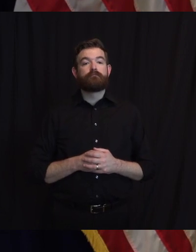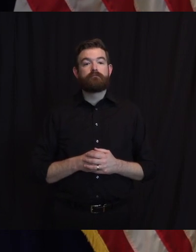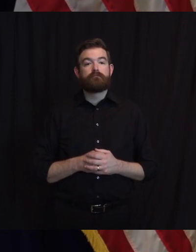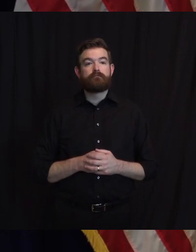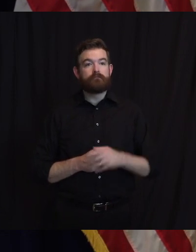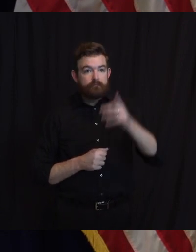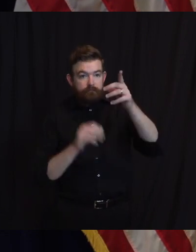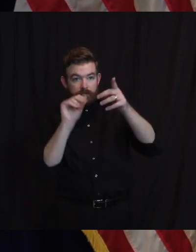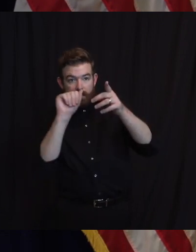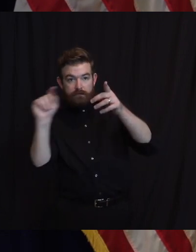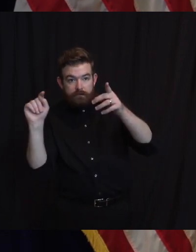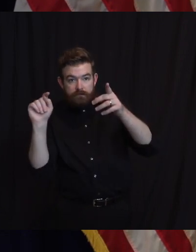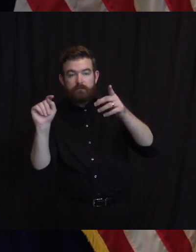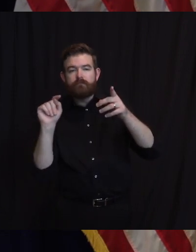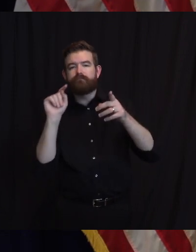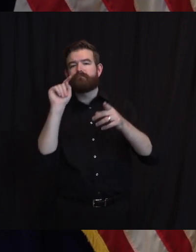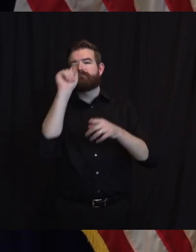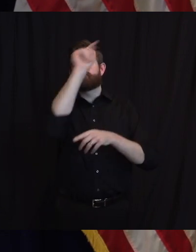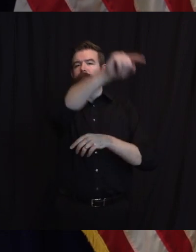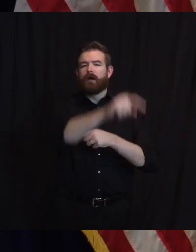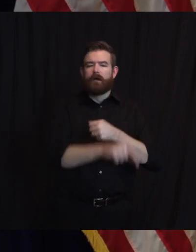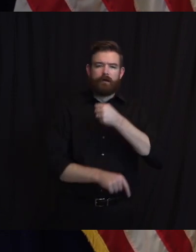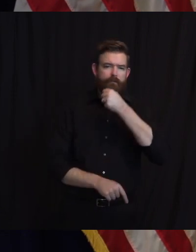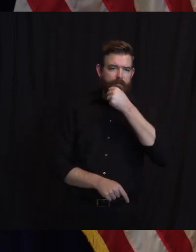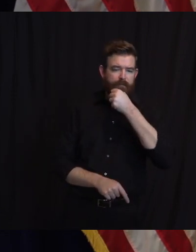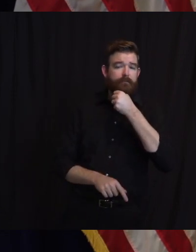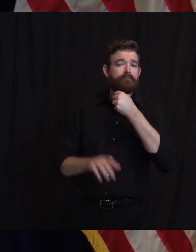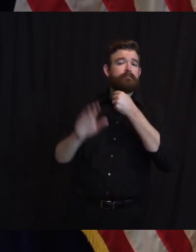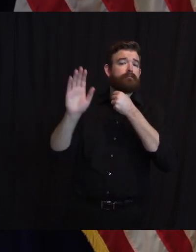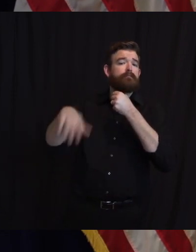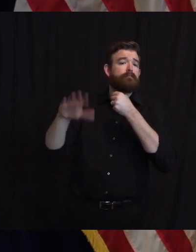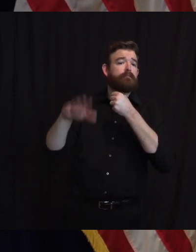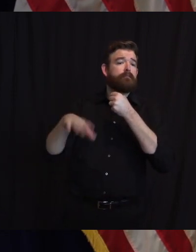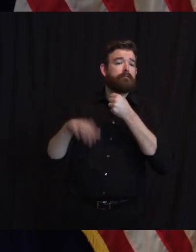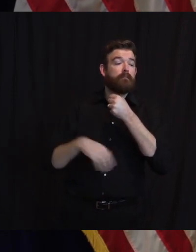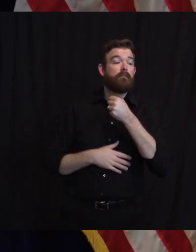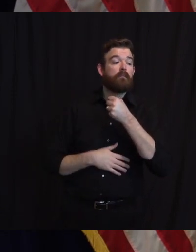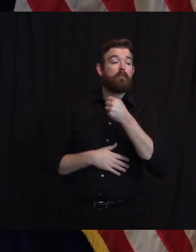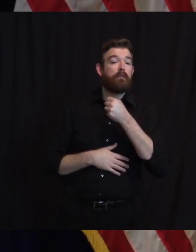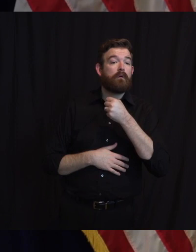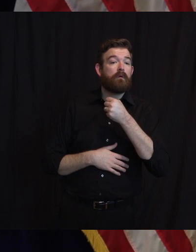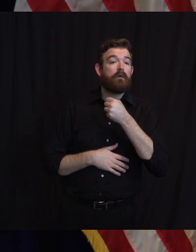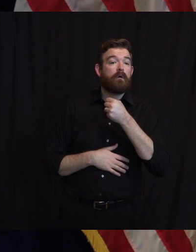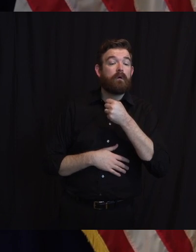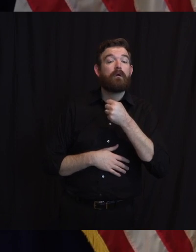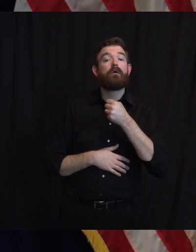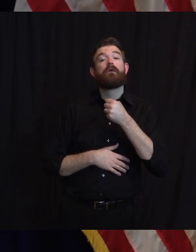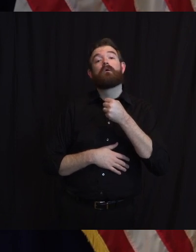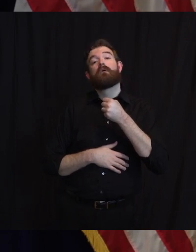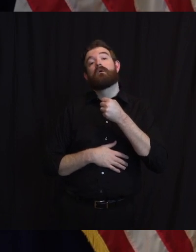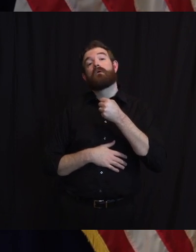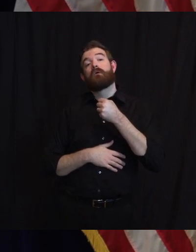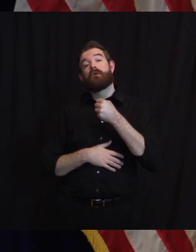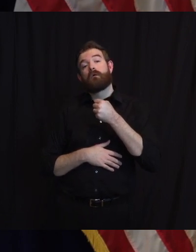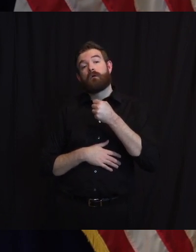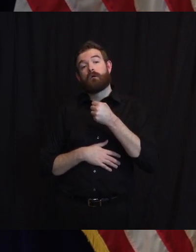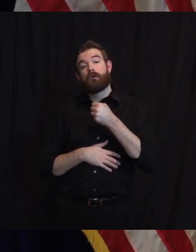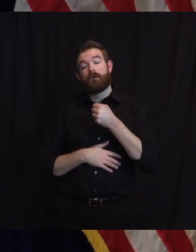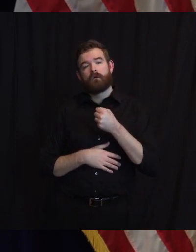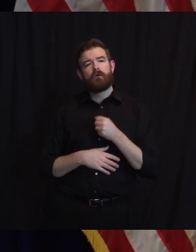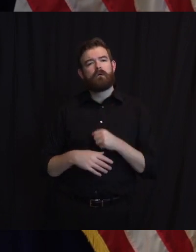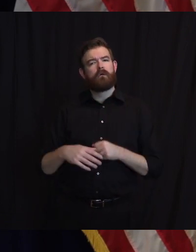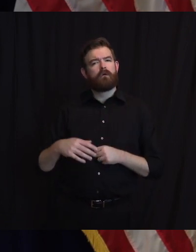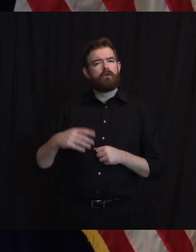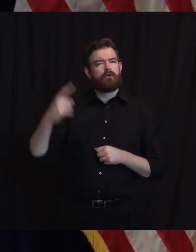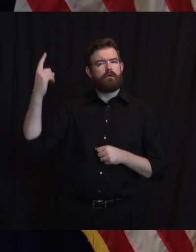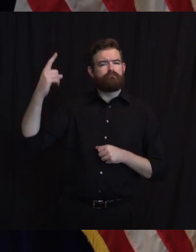on drive-ins, Brent, we'll clarify for you. There's an administration challenge with having different types of ceremonies, so they've